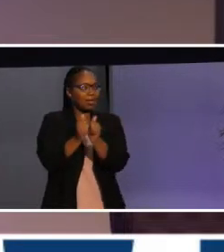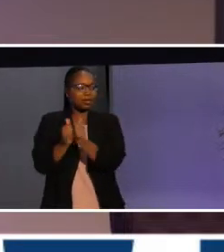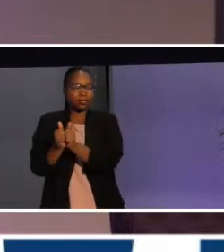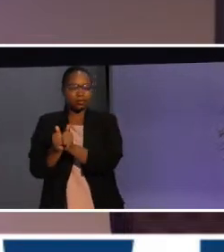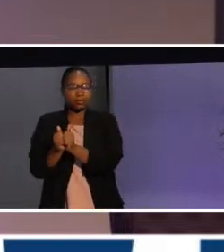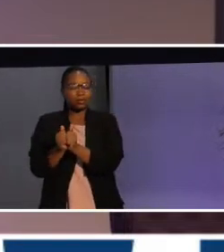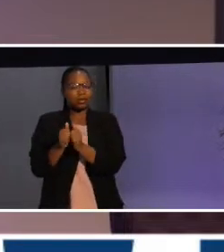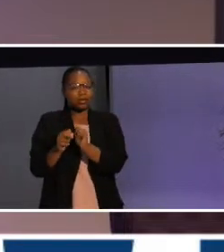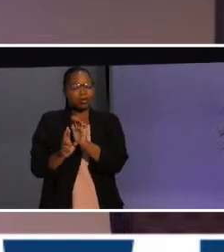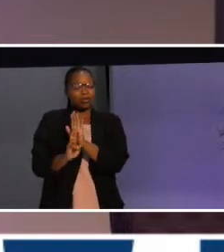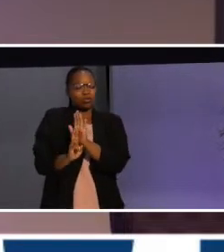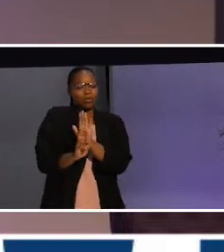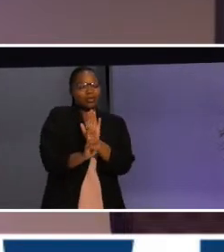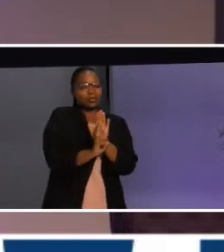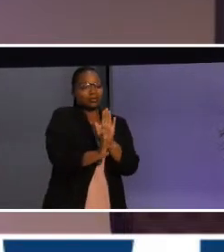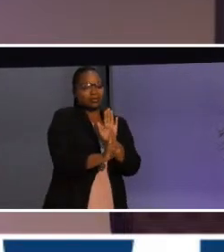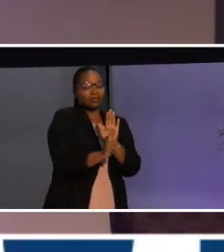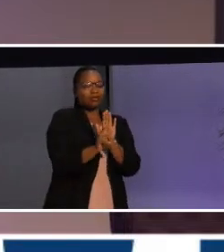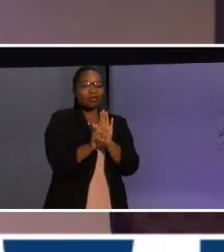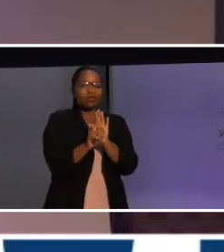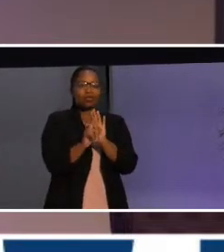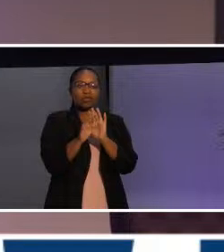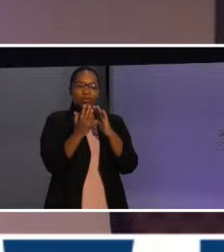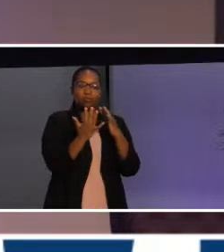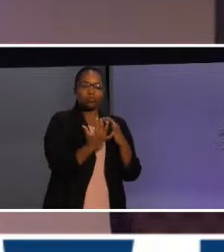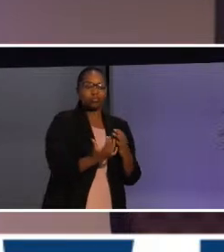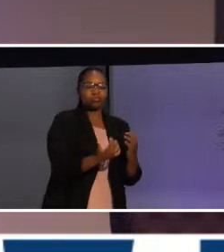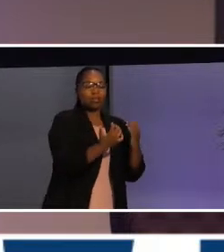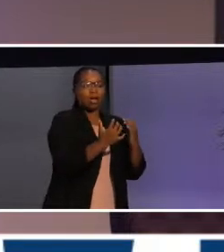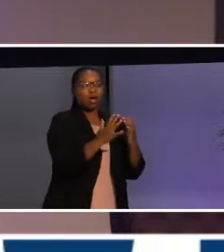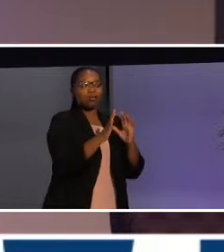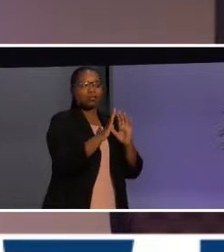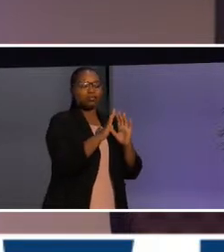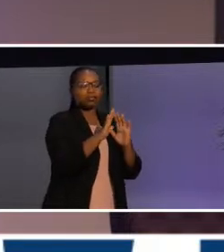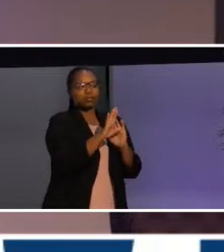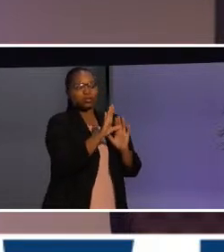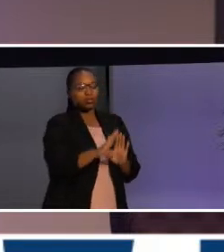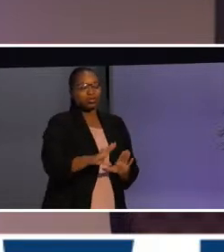the Continental Electoral Management Fora,